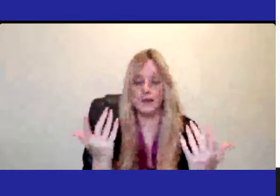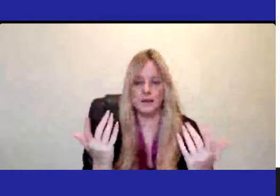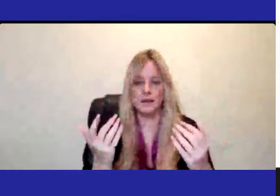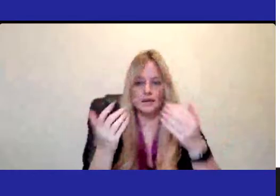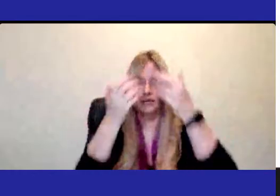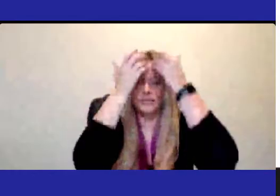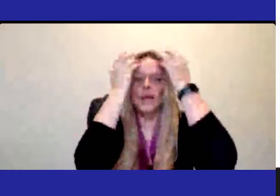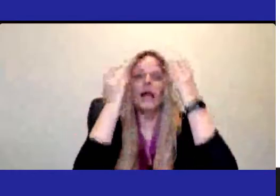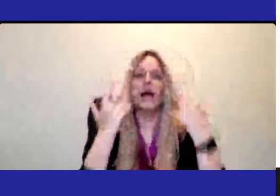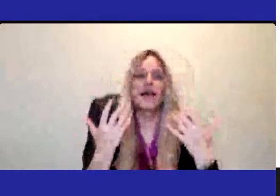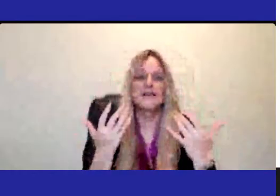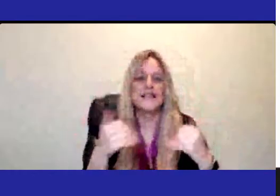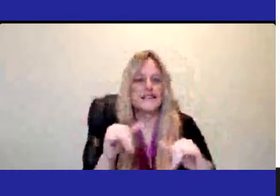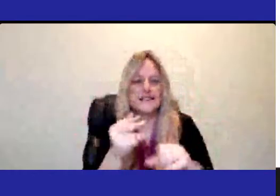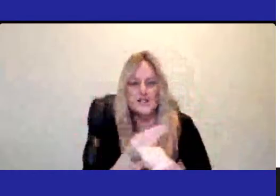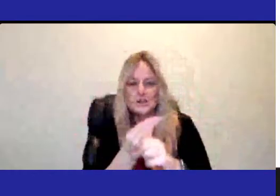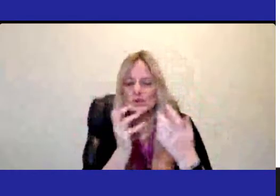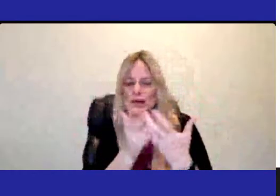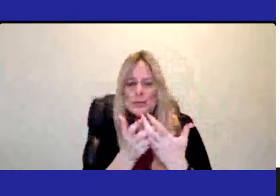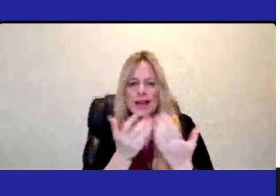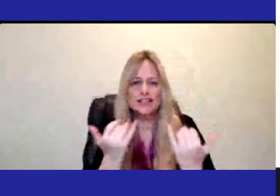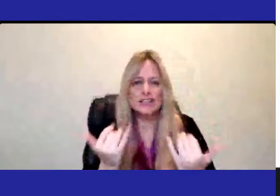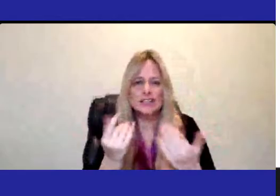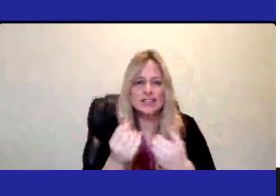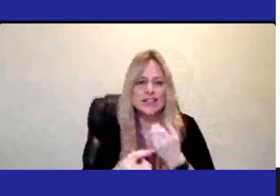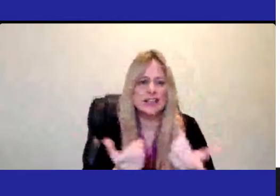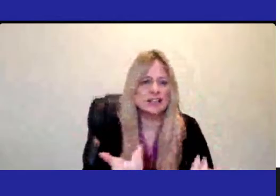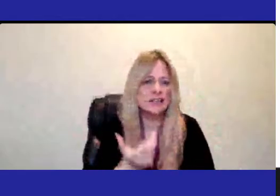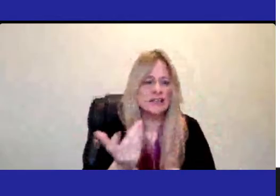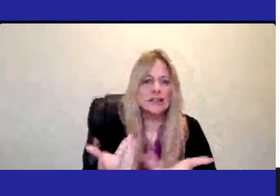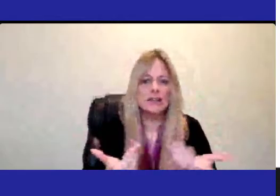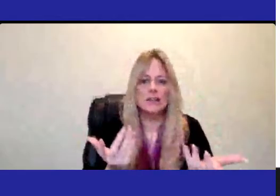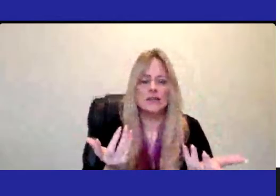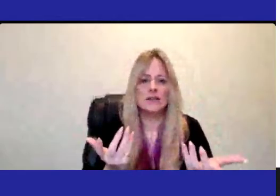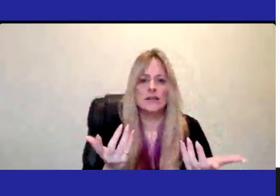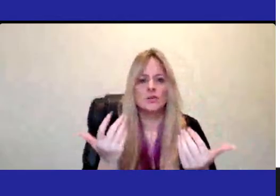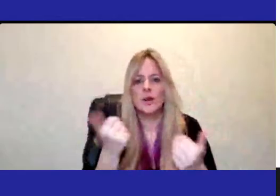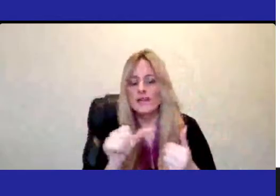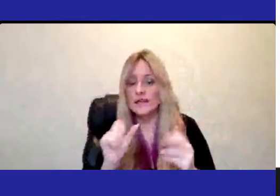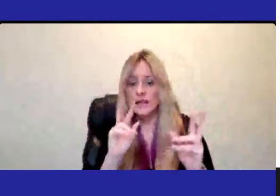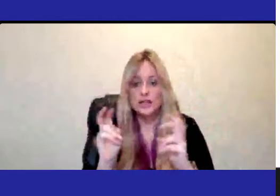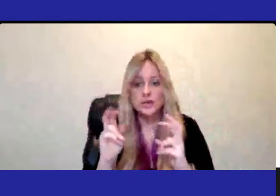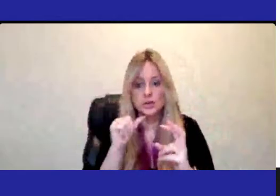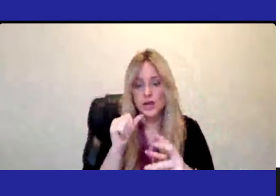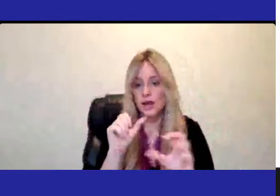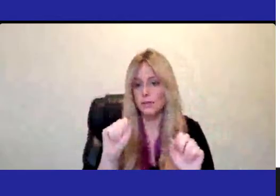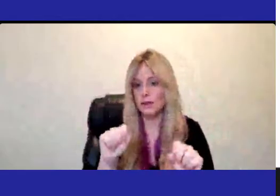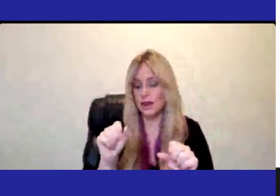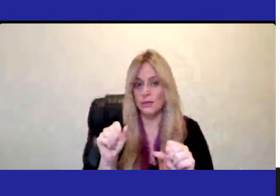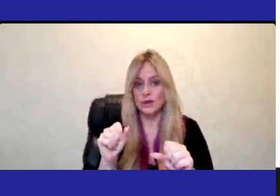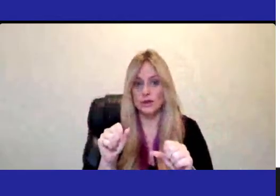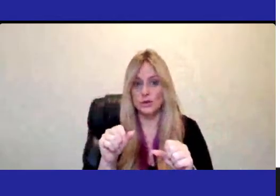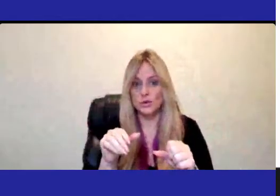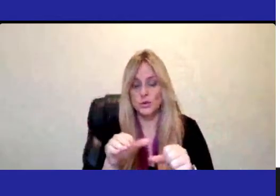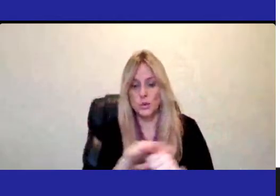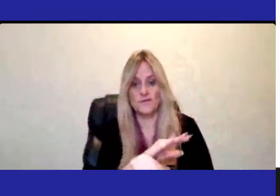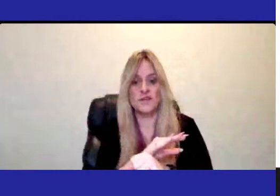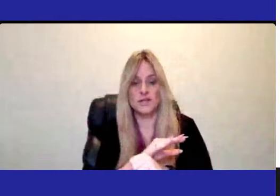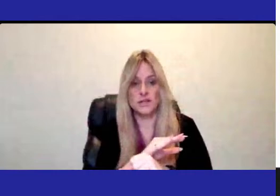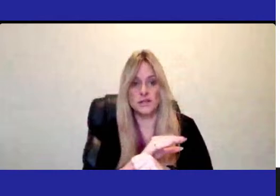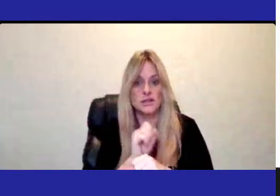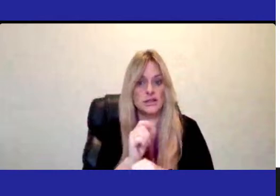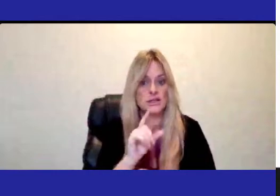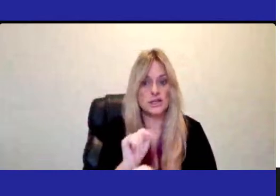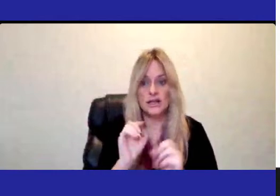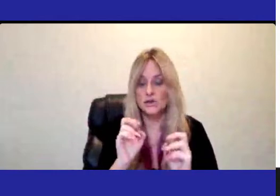match these days, is how we get them. Do we have any issues not being able to fill slots, or are we pretty